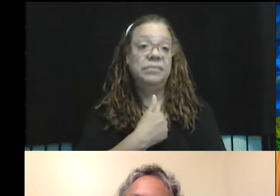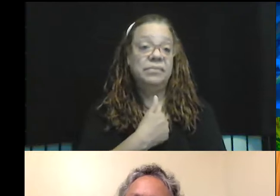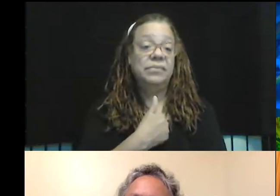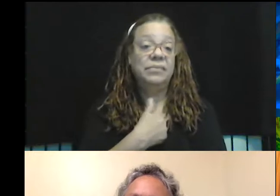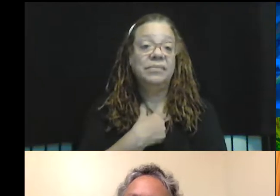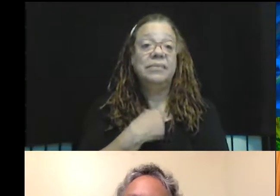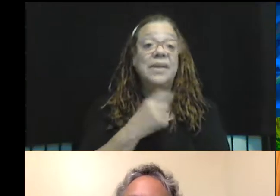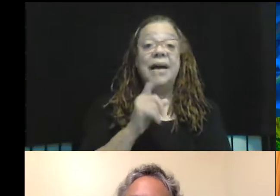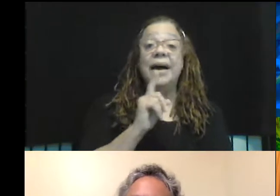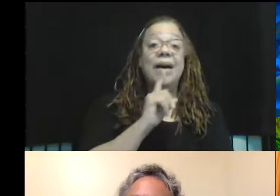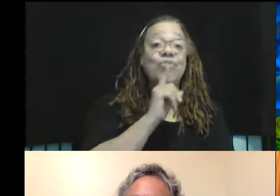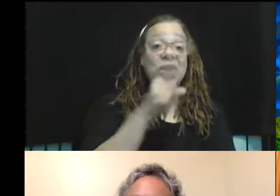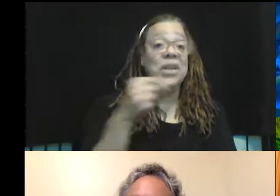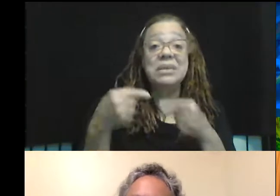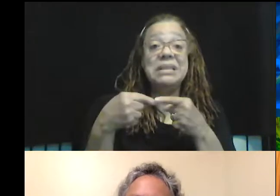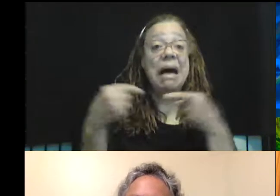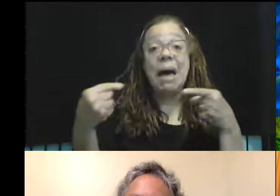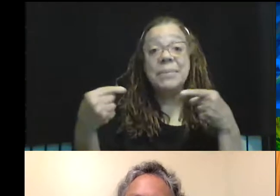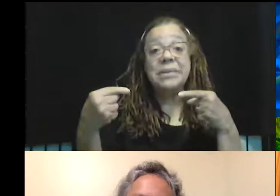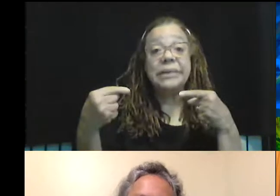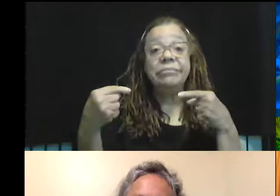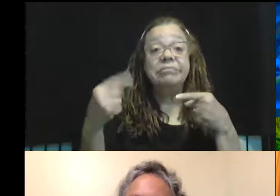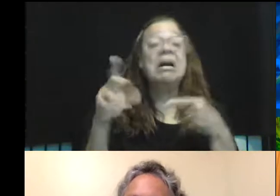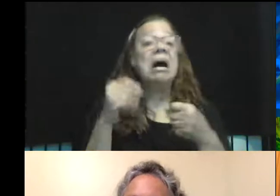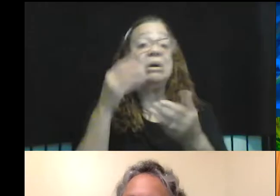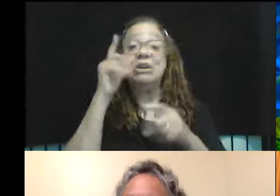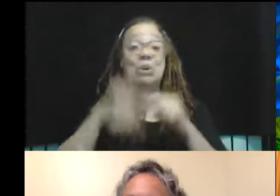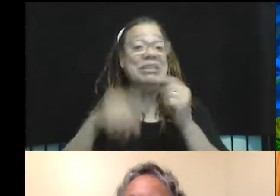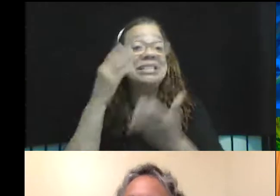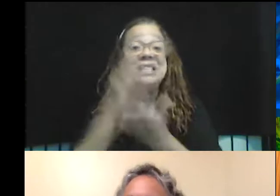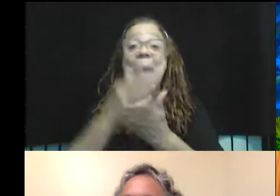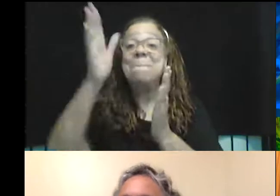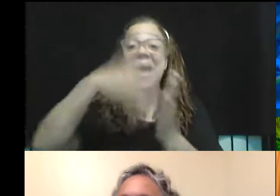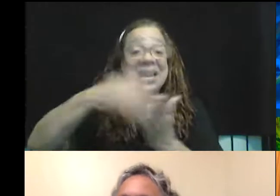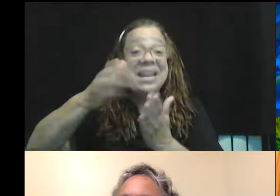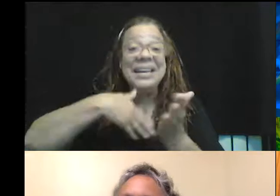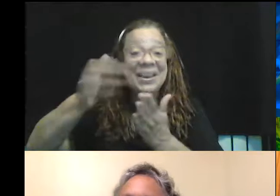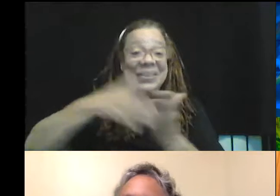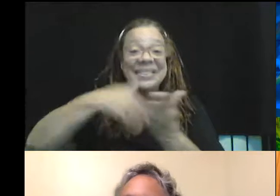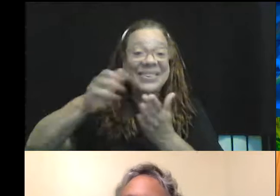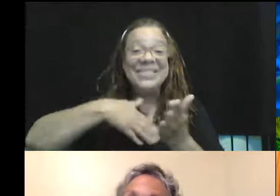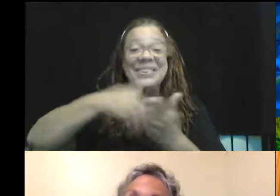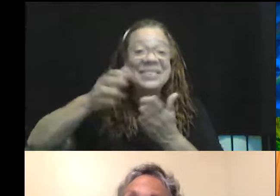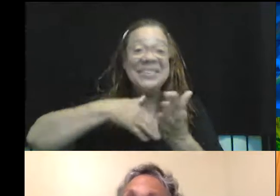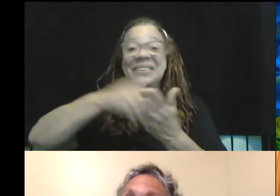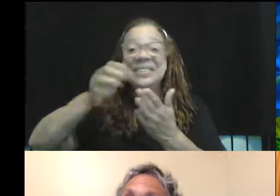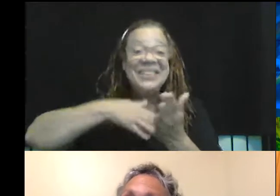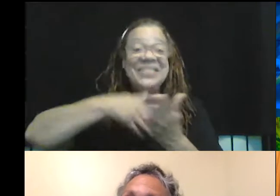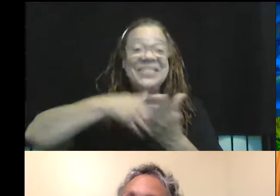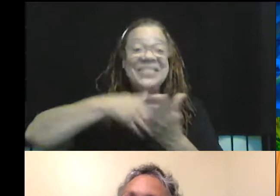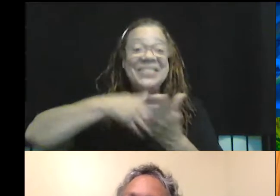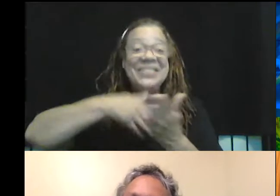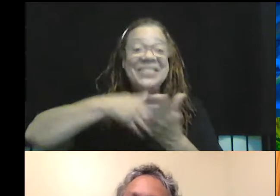I actually was the opposite. I couldn't stop painting. It was like, it was like an addiction almost. That's